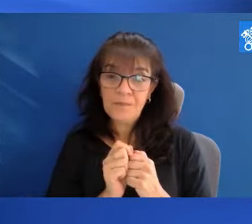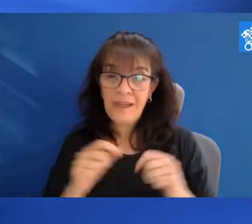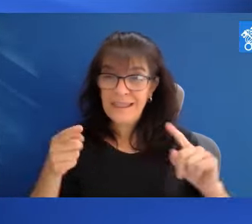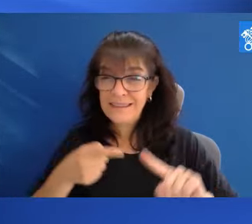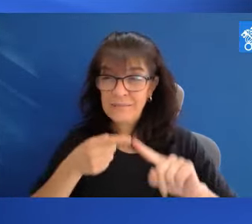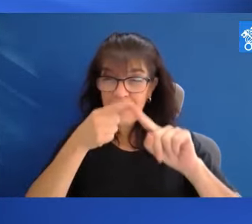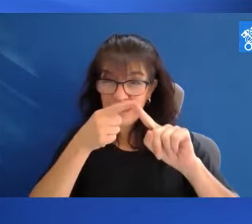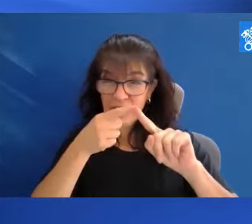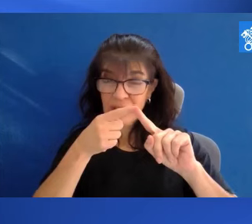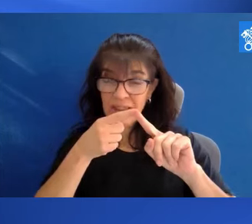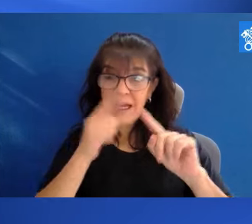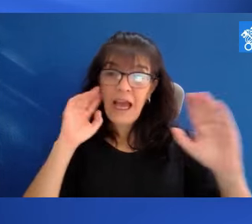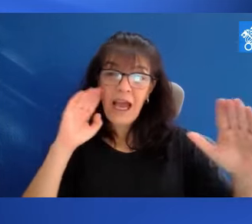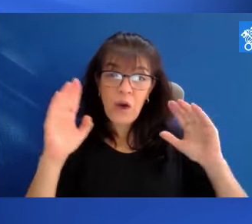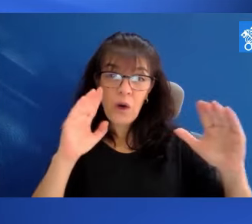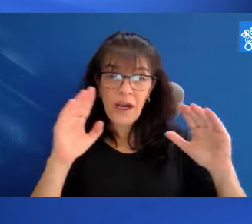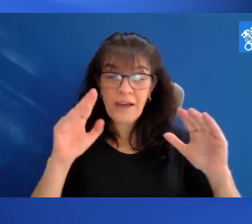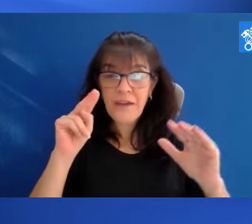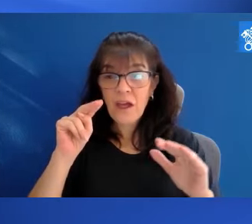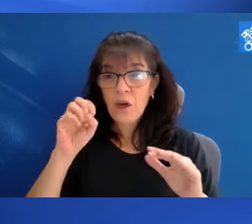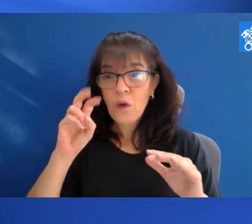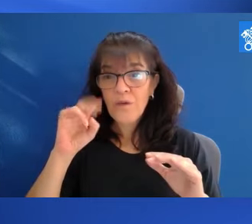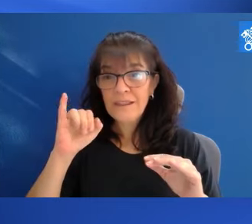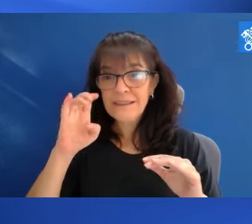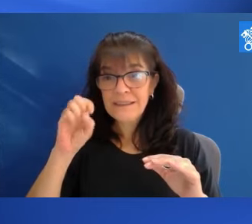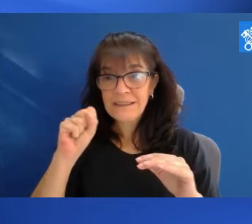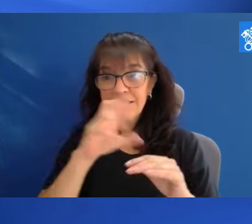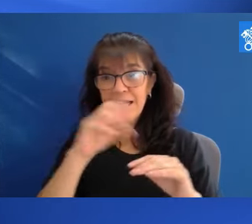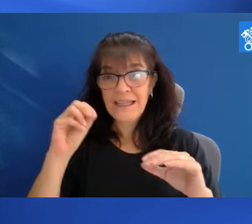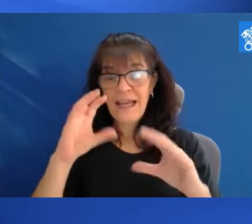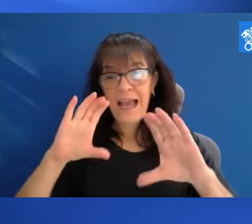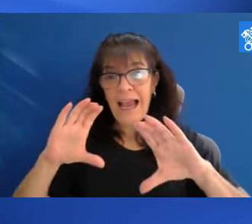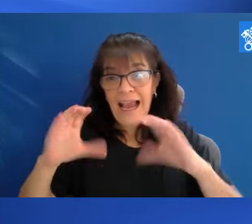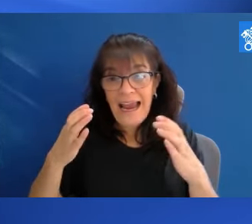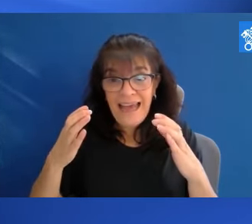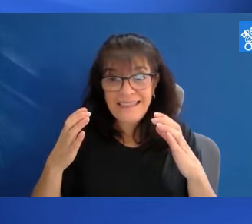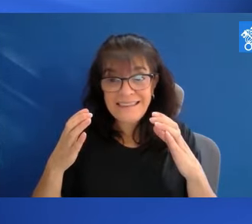particular, I greet the novices taking part in the course